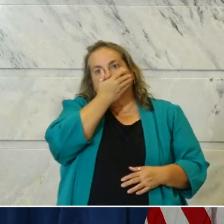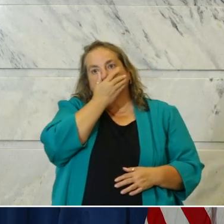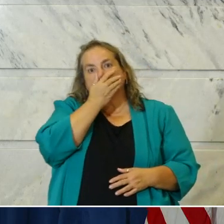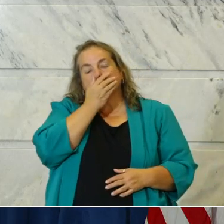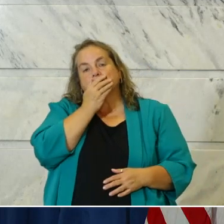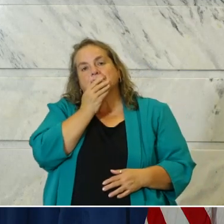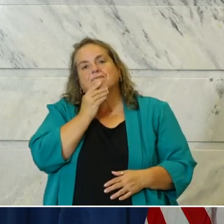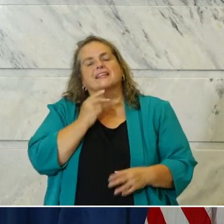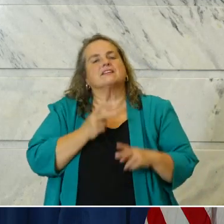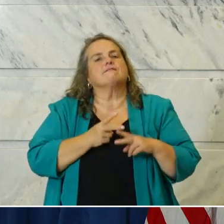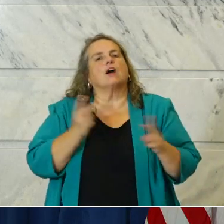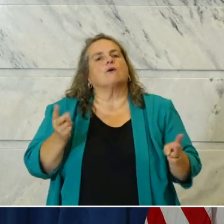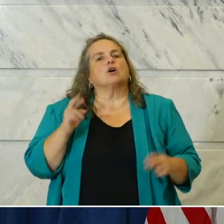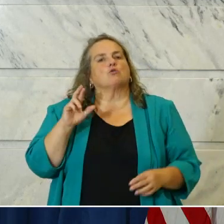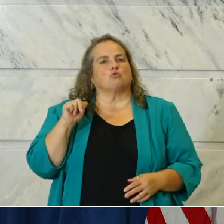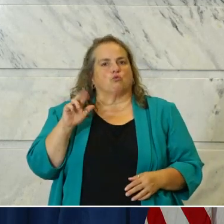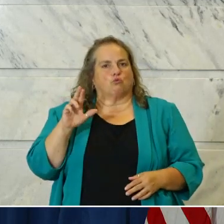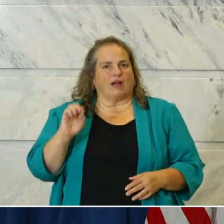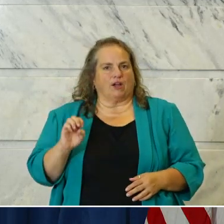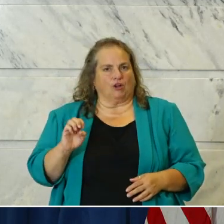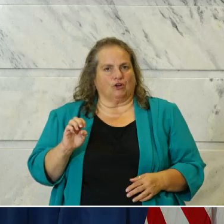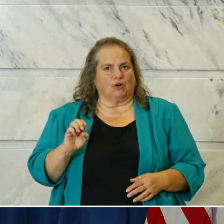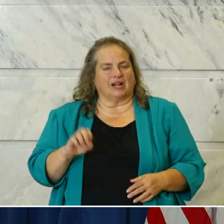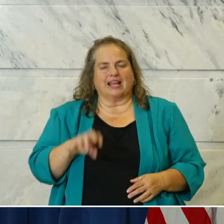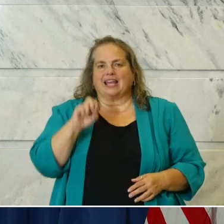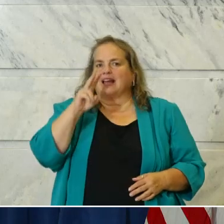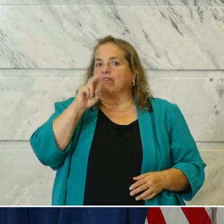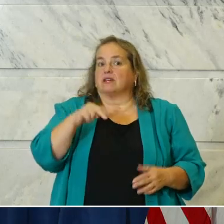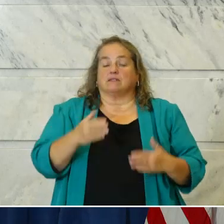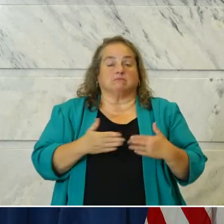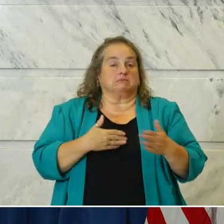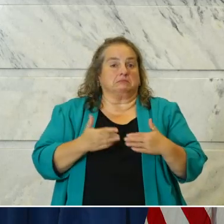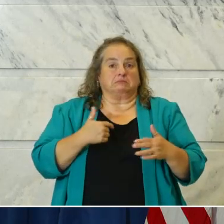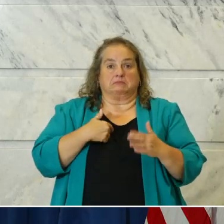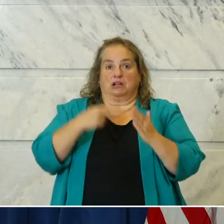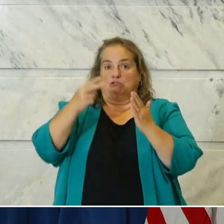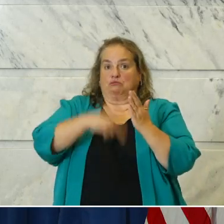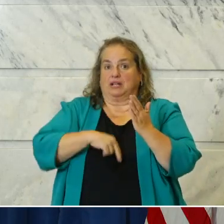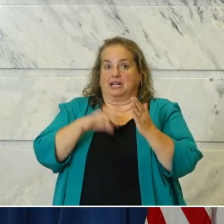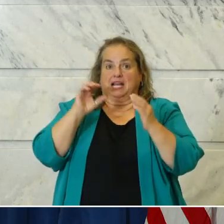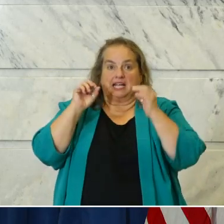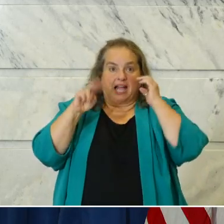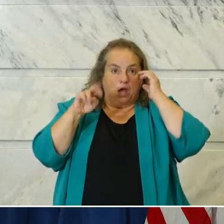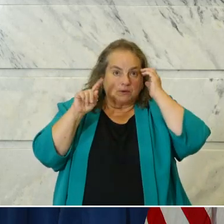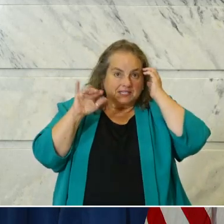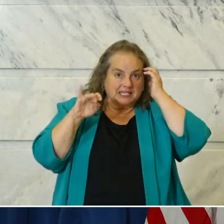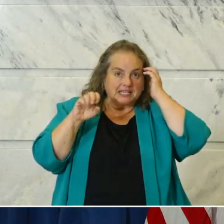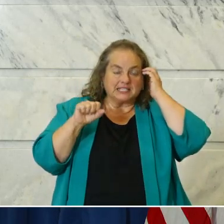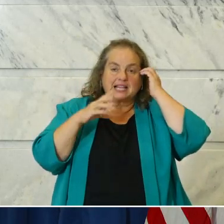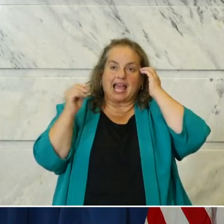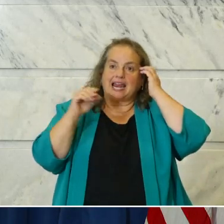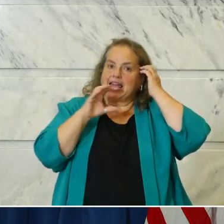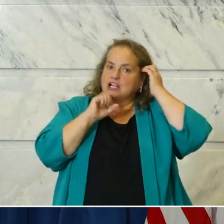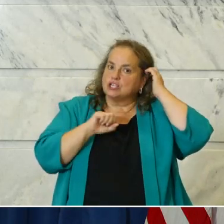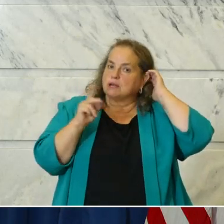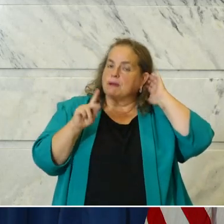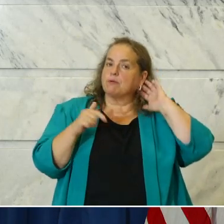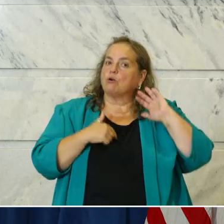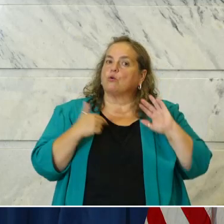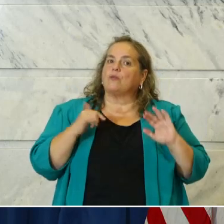It's very rare, even though I read the counties and the ages of those that we've lost, it's very